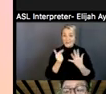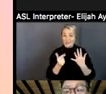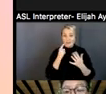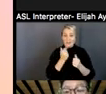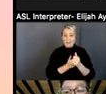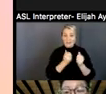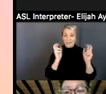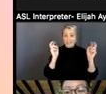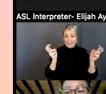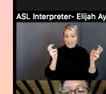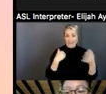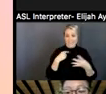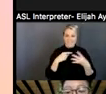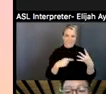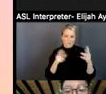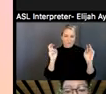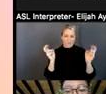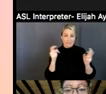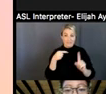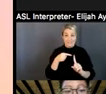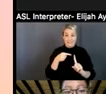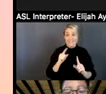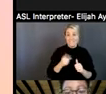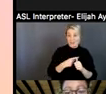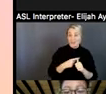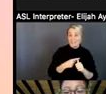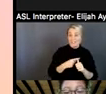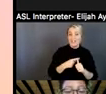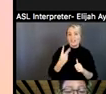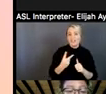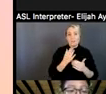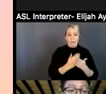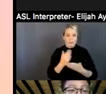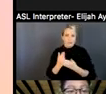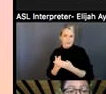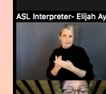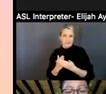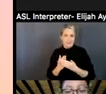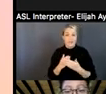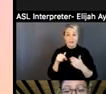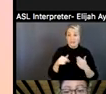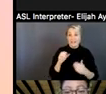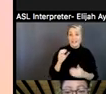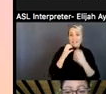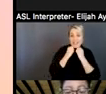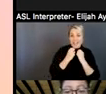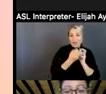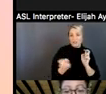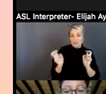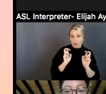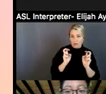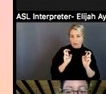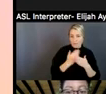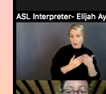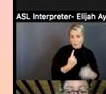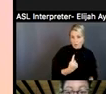we have 4 pod themes. This is the first one. It will be 2 parts. So the care circle today is part 1. Part 2